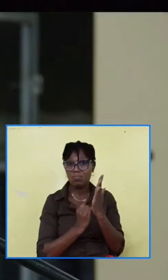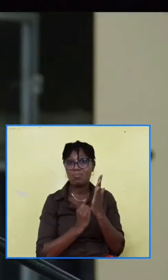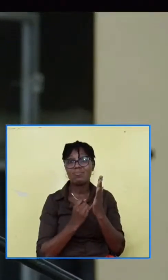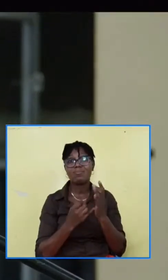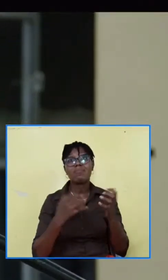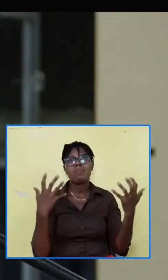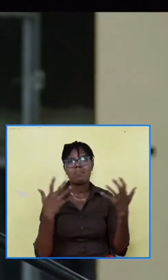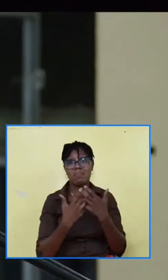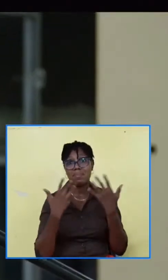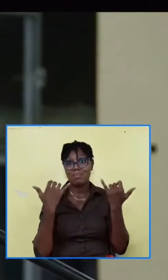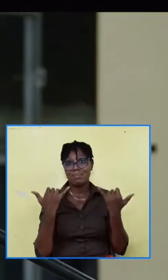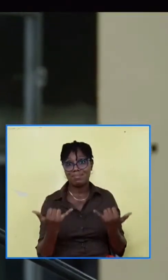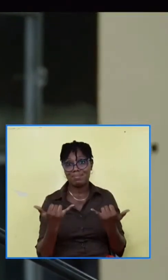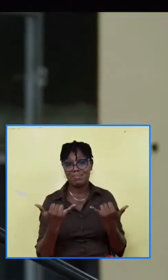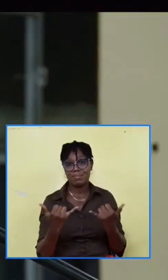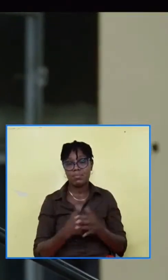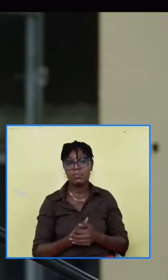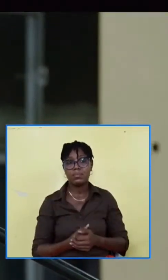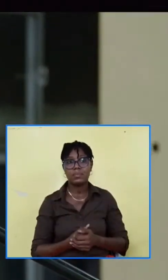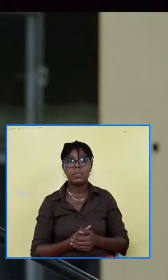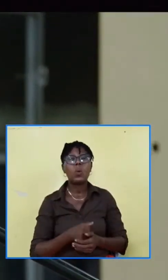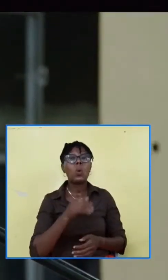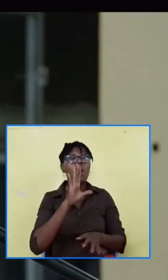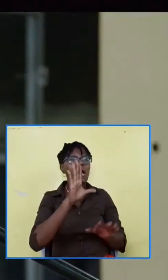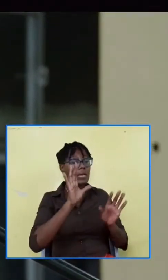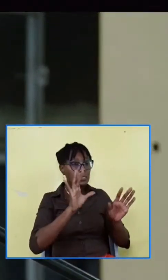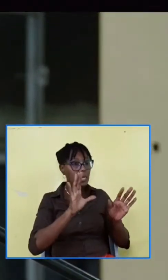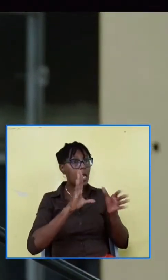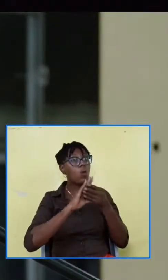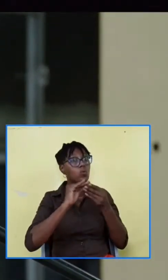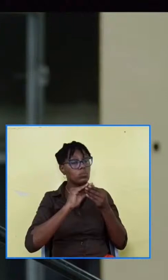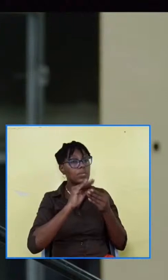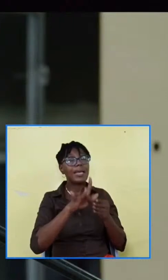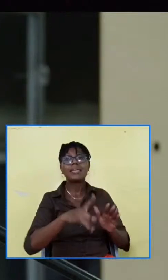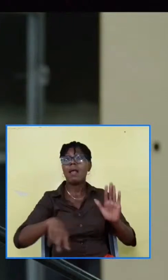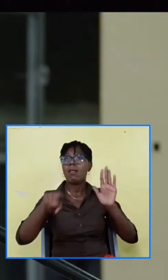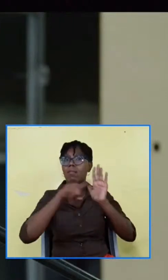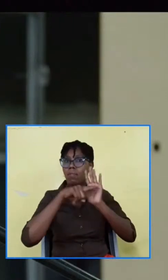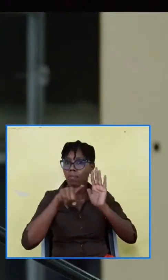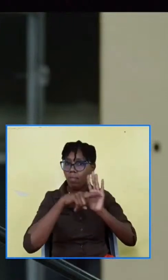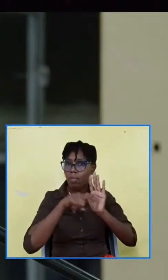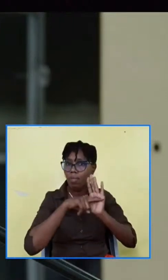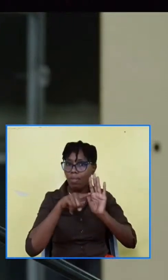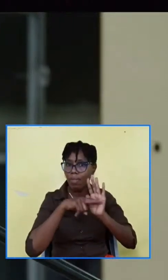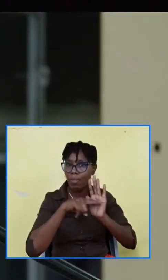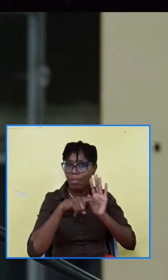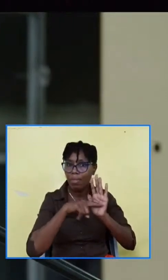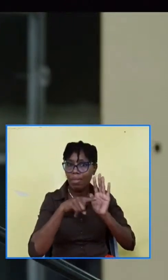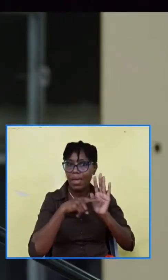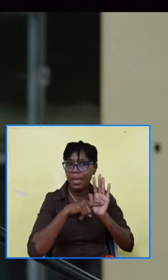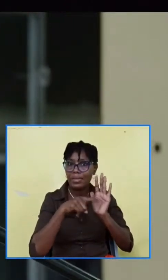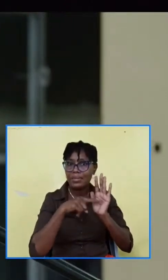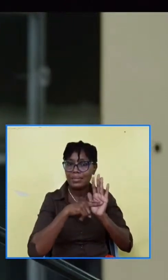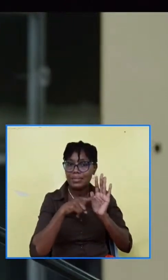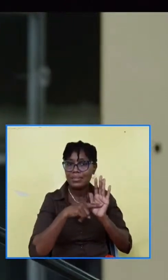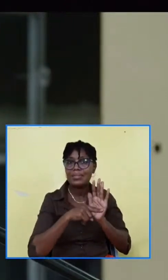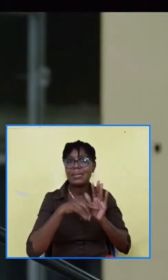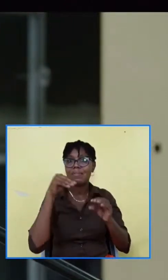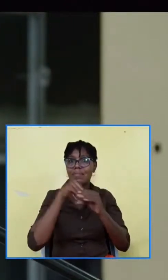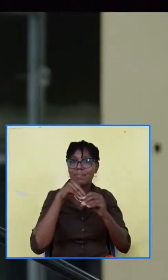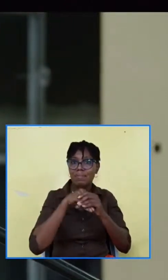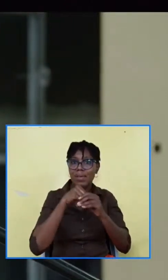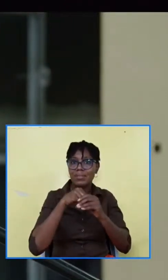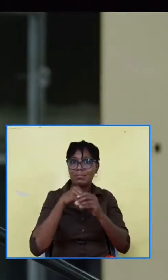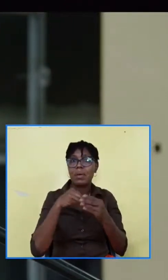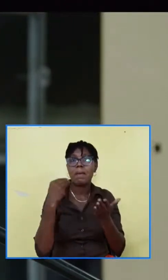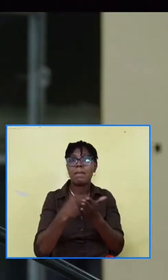you should have ended it as saying it had no negative investment returns, but you should not be using it to benchmark or have